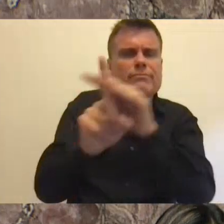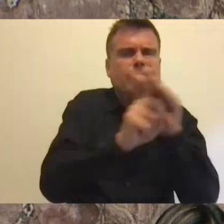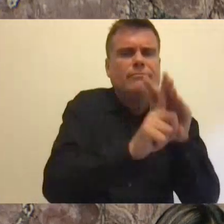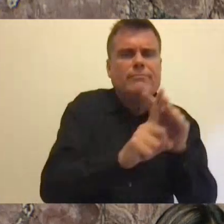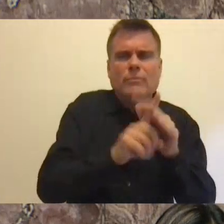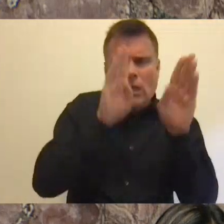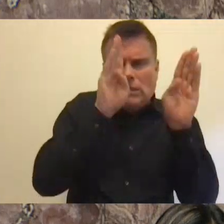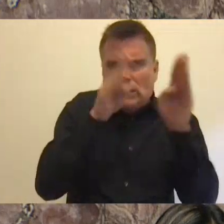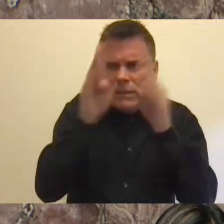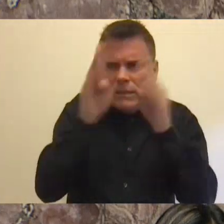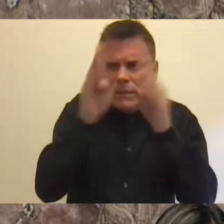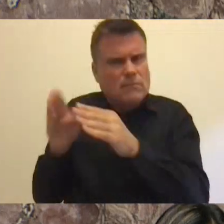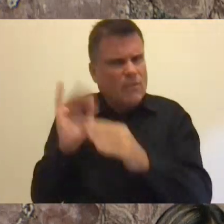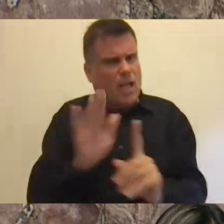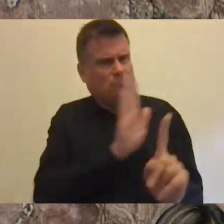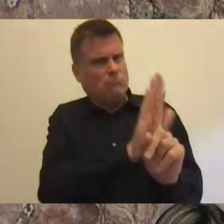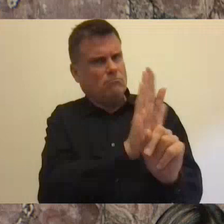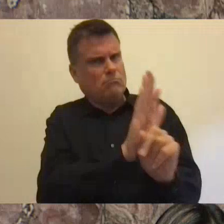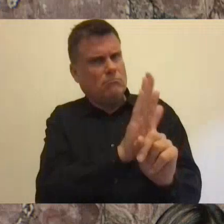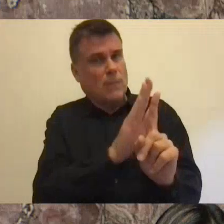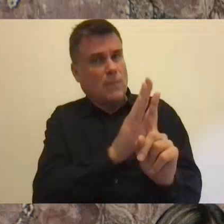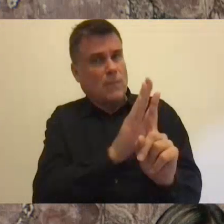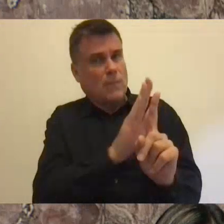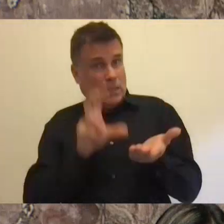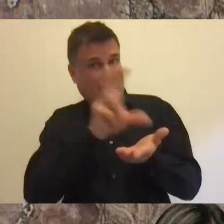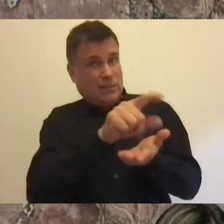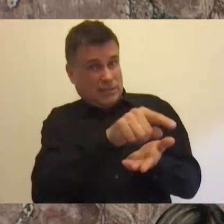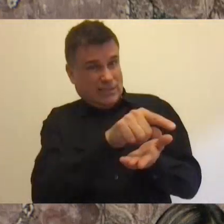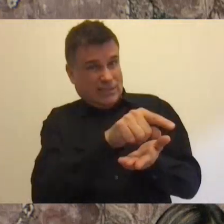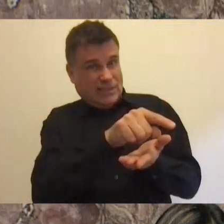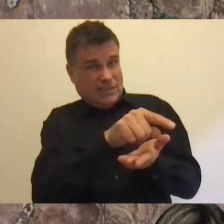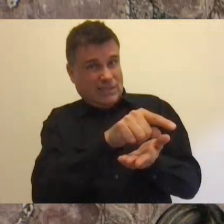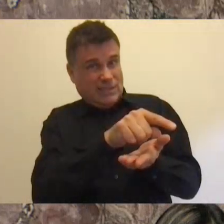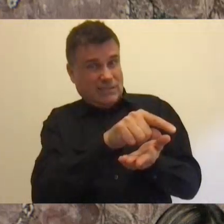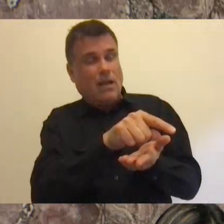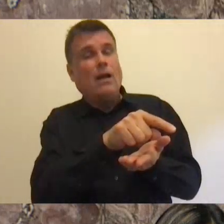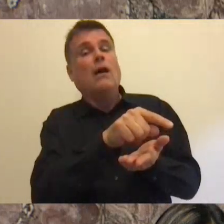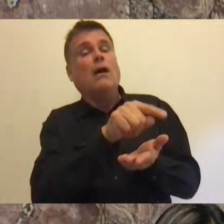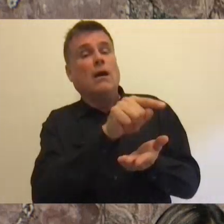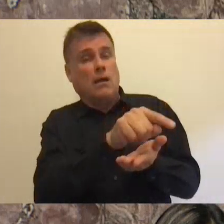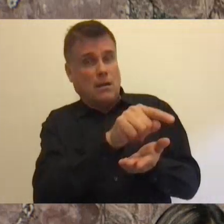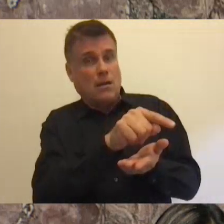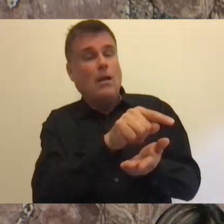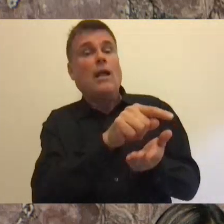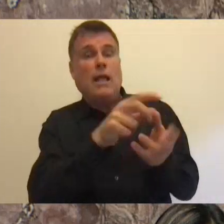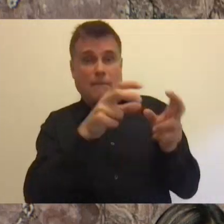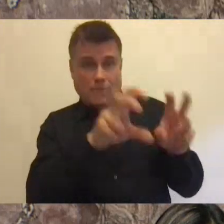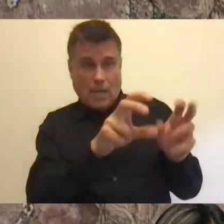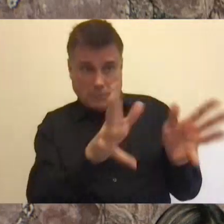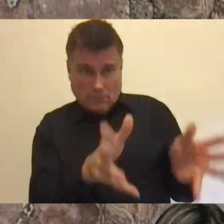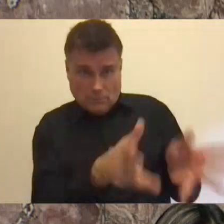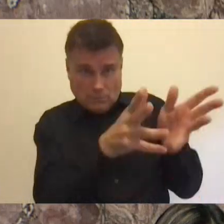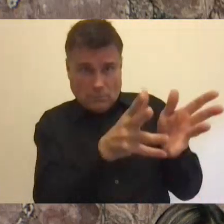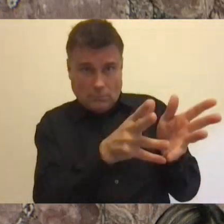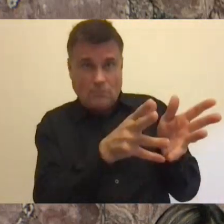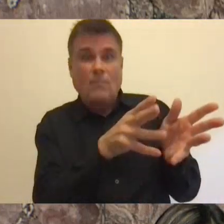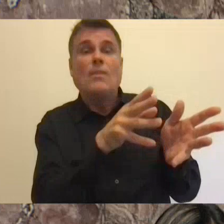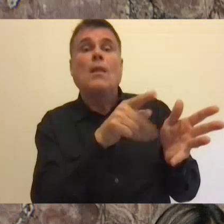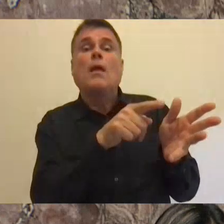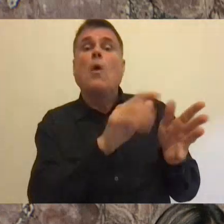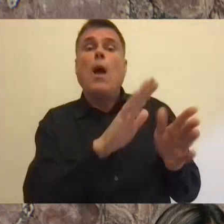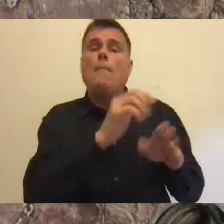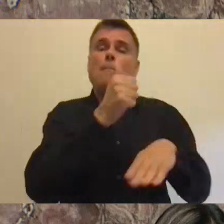budget is based on the amount that's actually had to have been spent in order for police to be able to do that job, Honourable